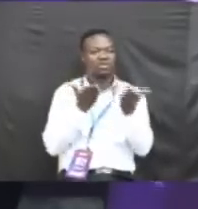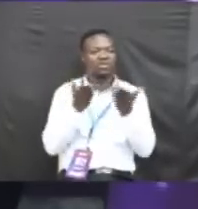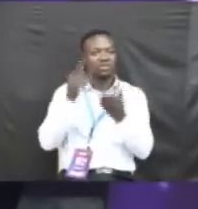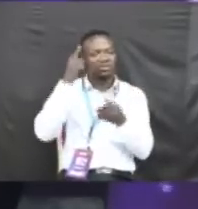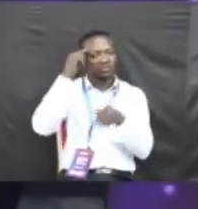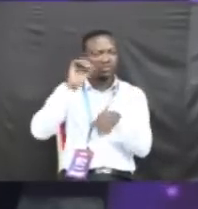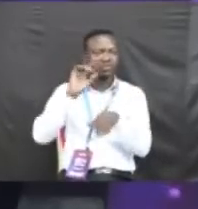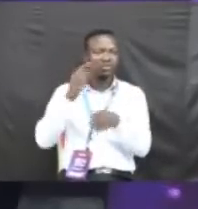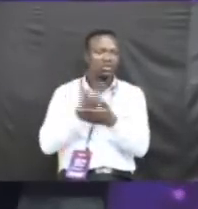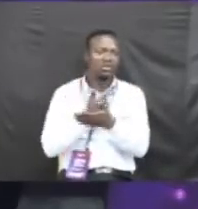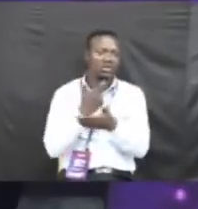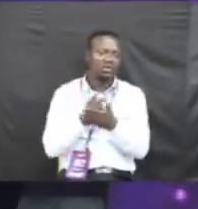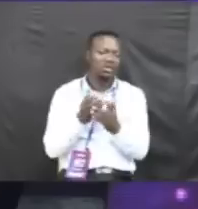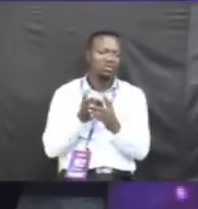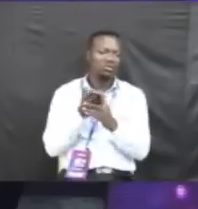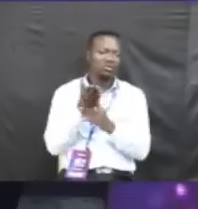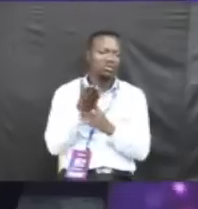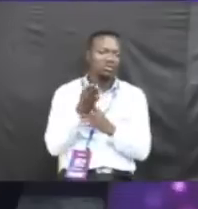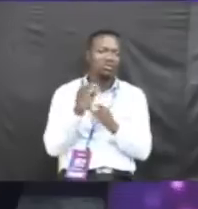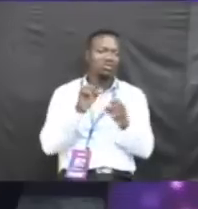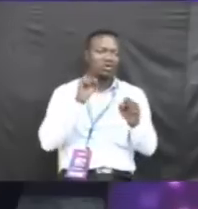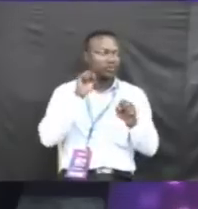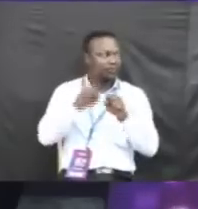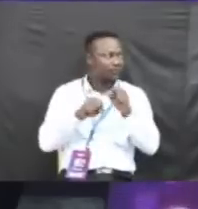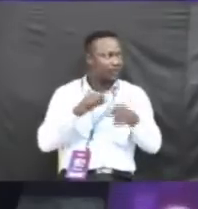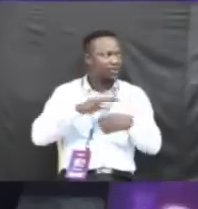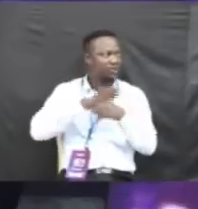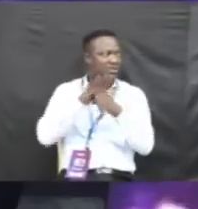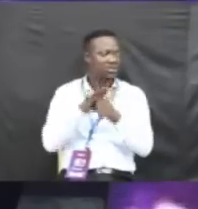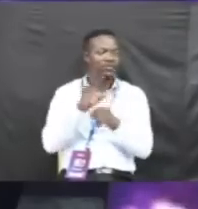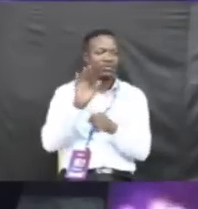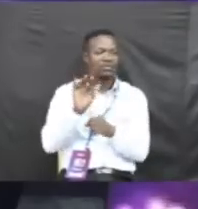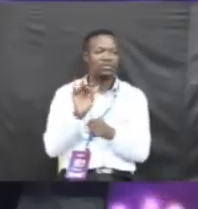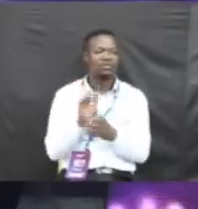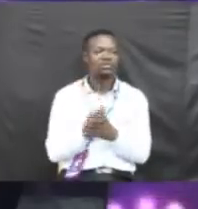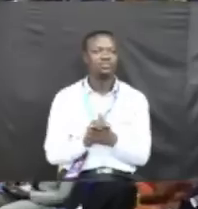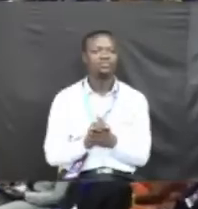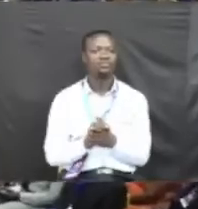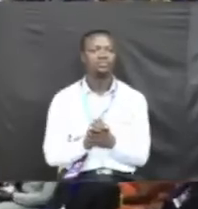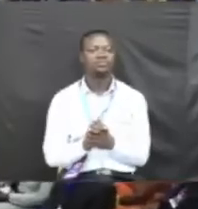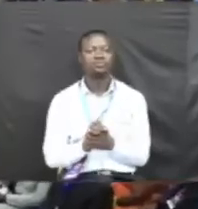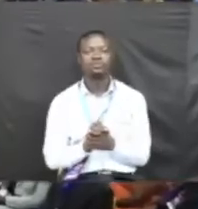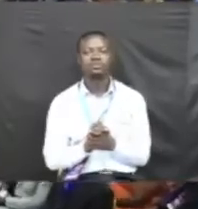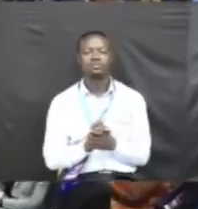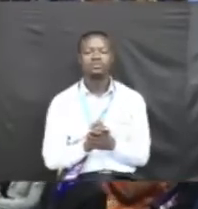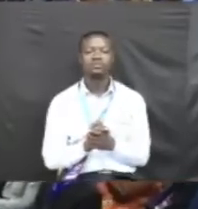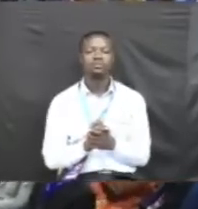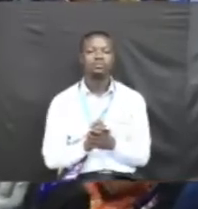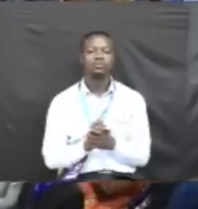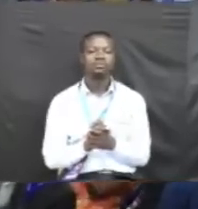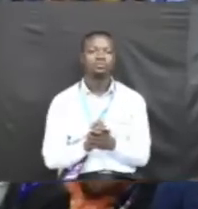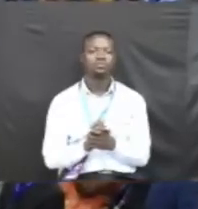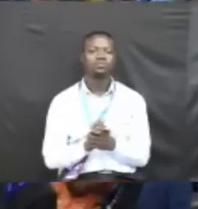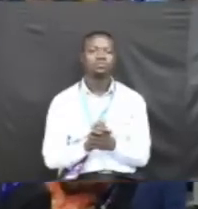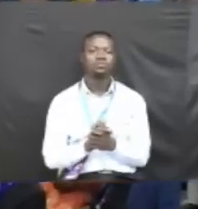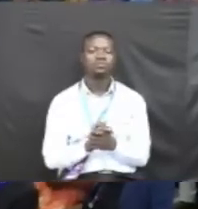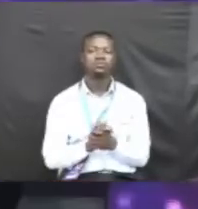state during the fight against COVID 19. Madame Miko,